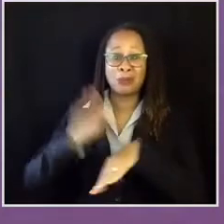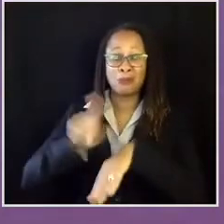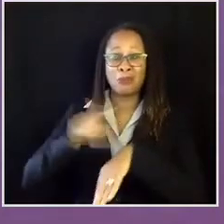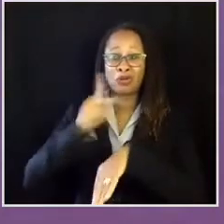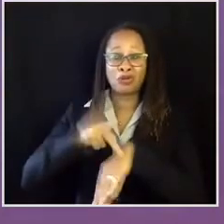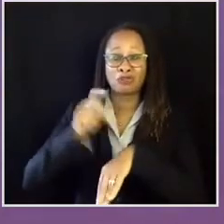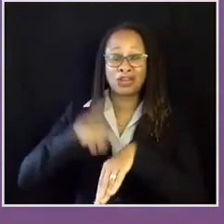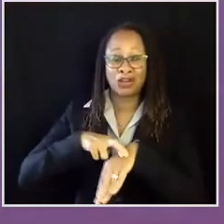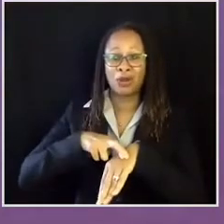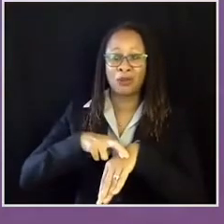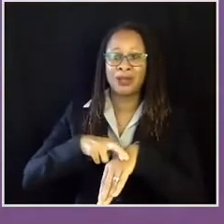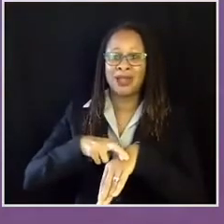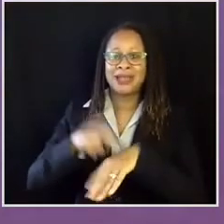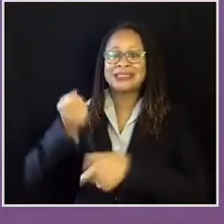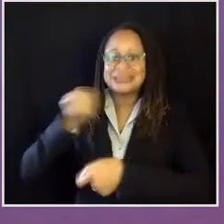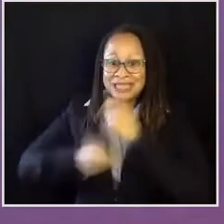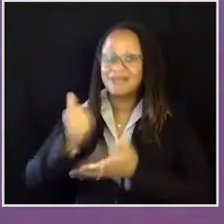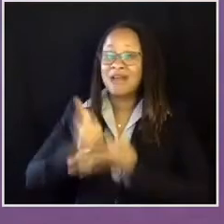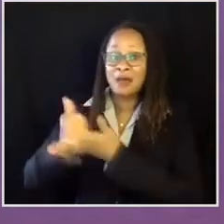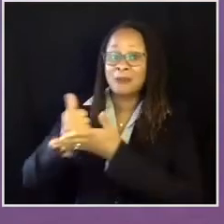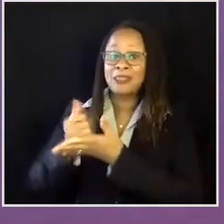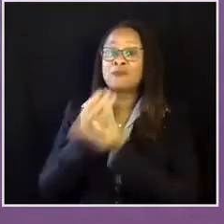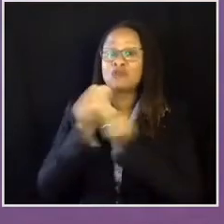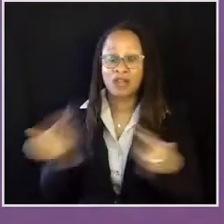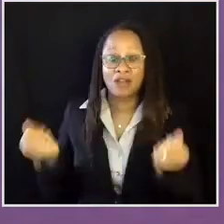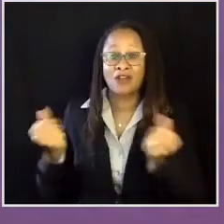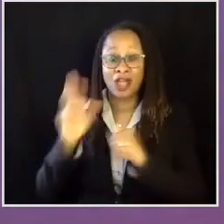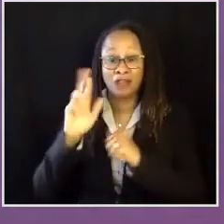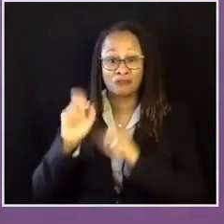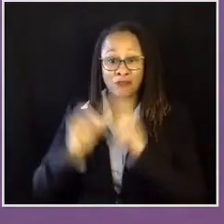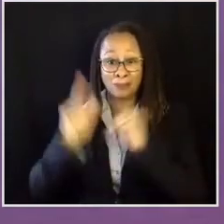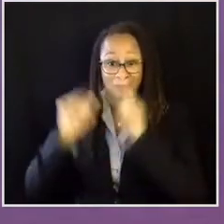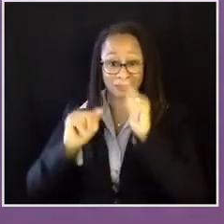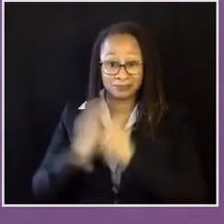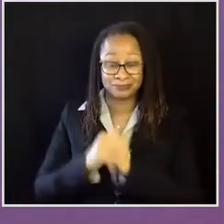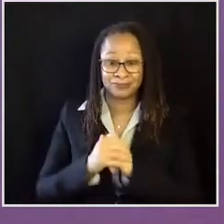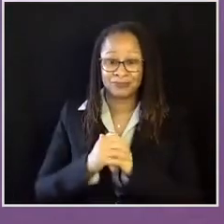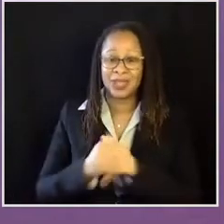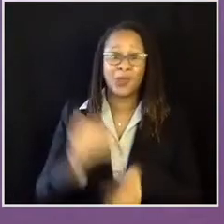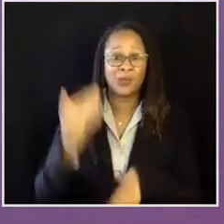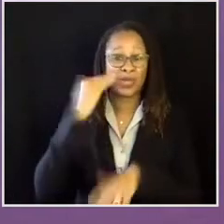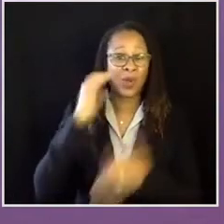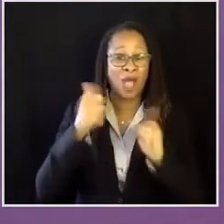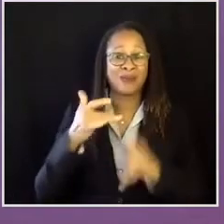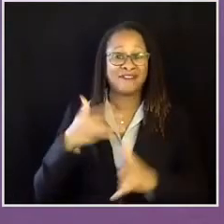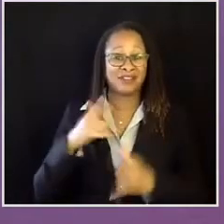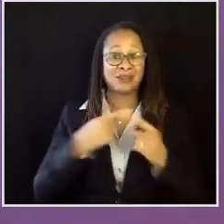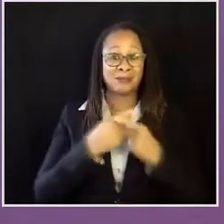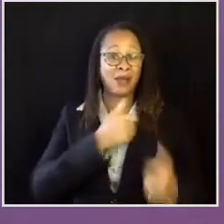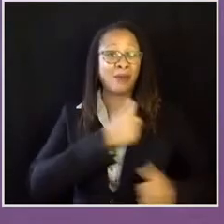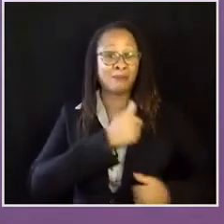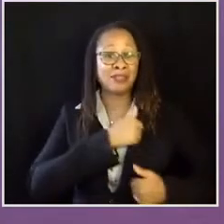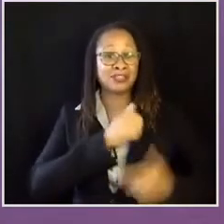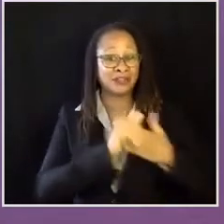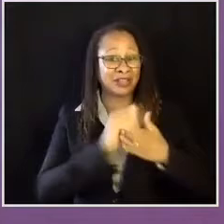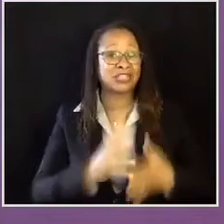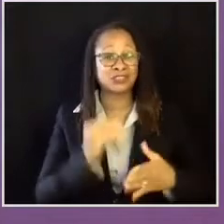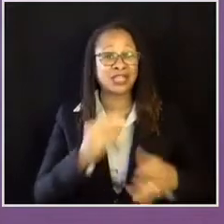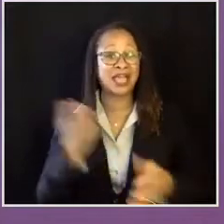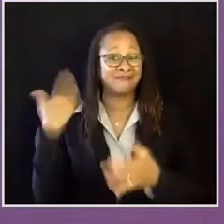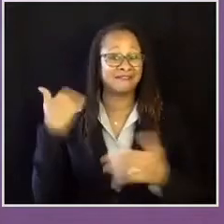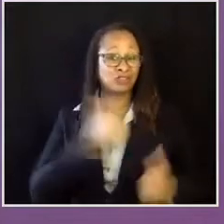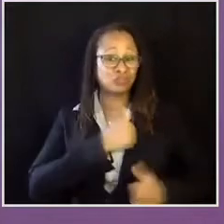rebuild. We know his disdain for our own military leaders, and our veterans. Just last